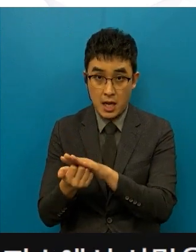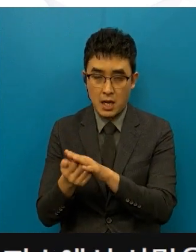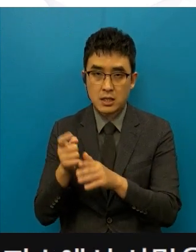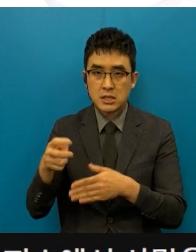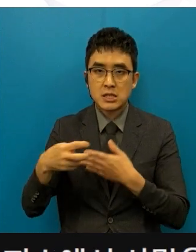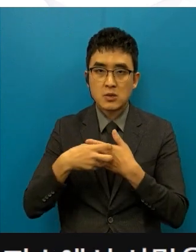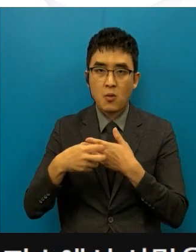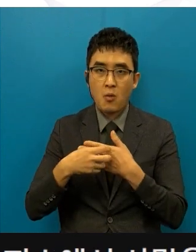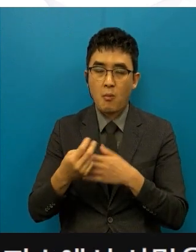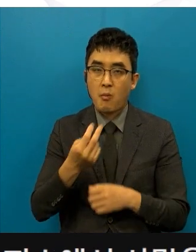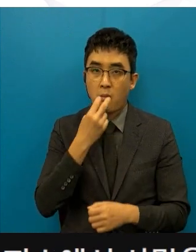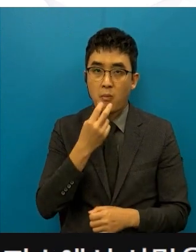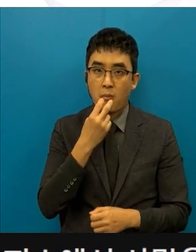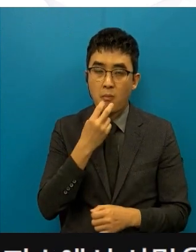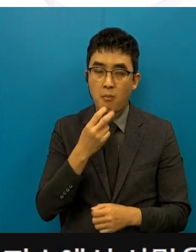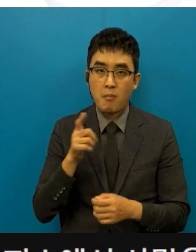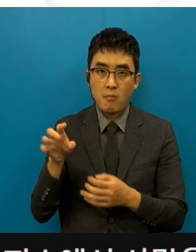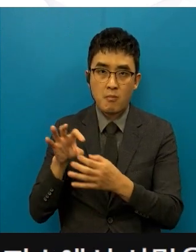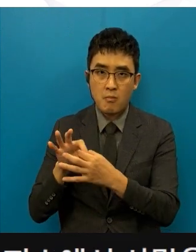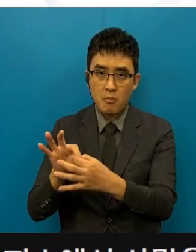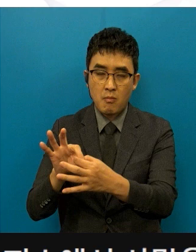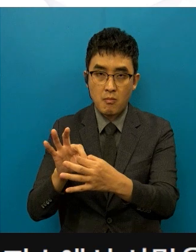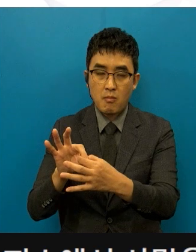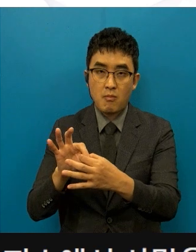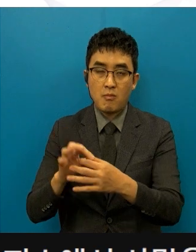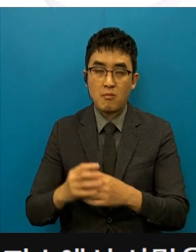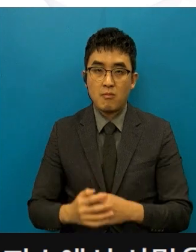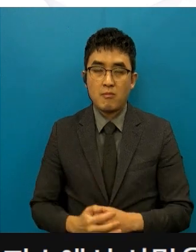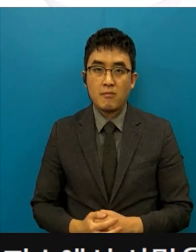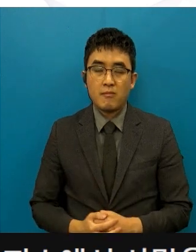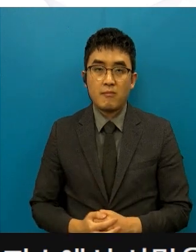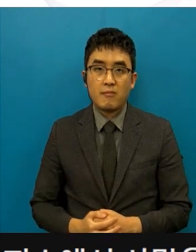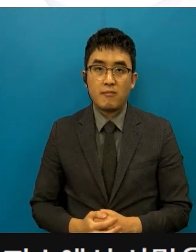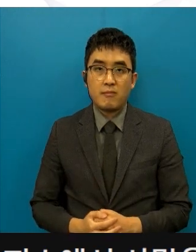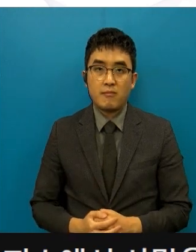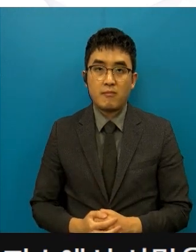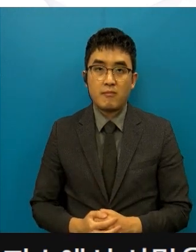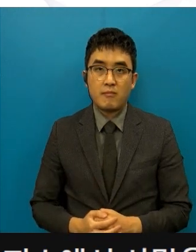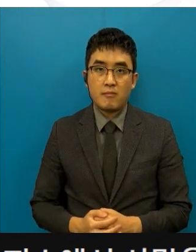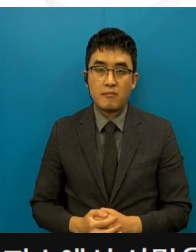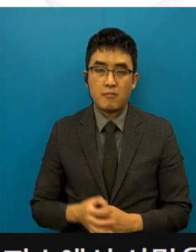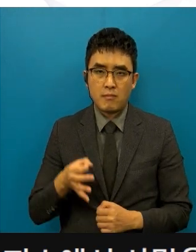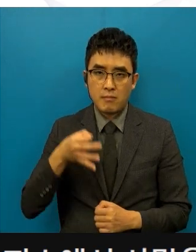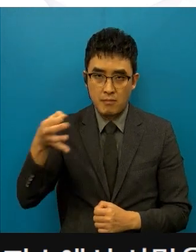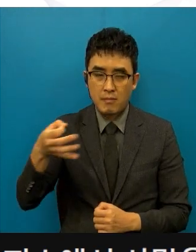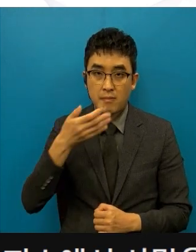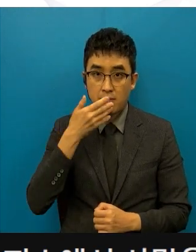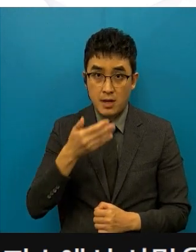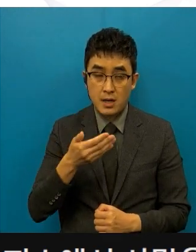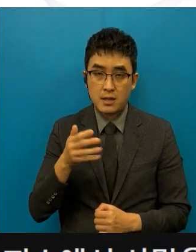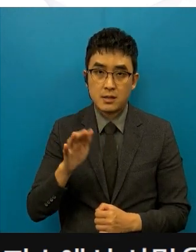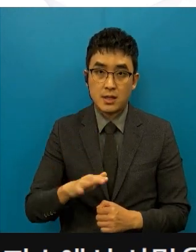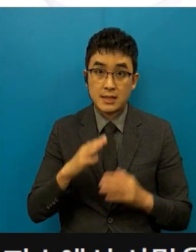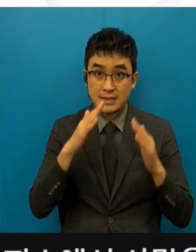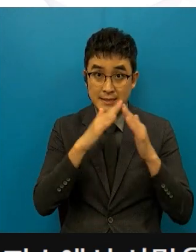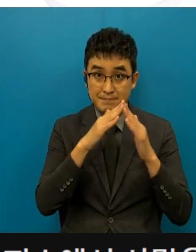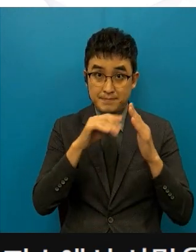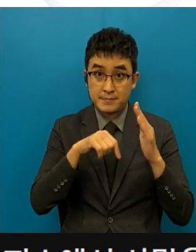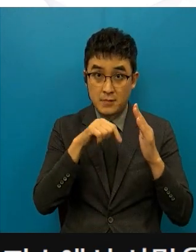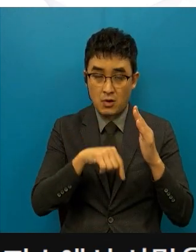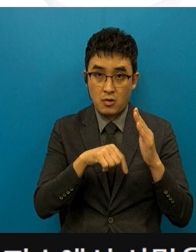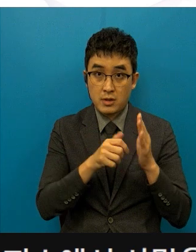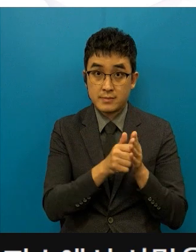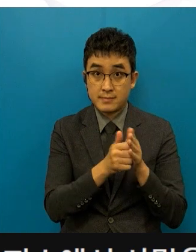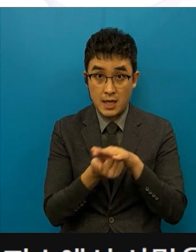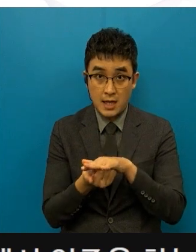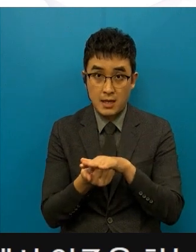has to provide care. We have taken the care of individuals, of our family members,